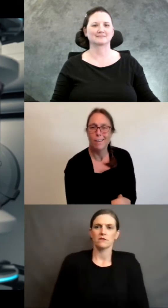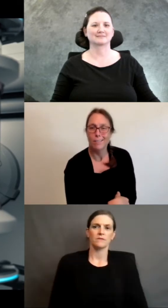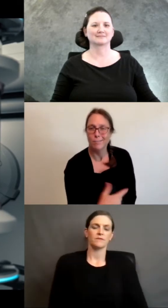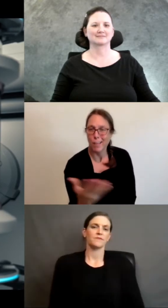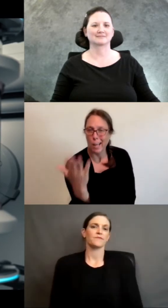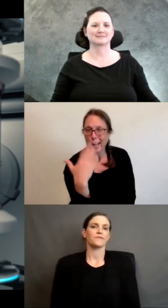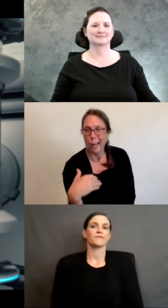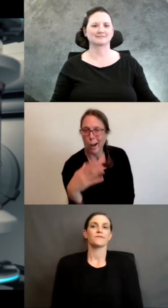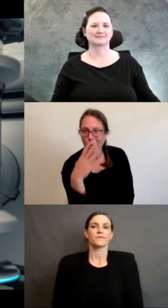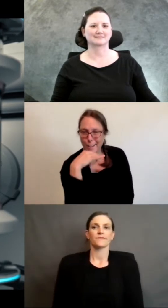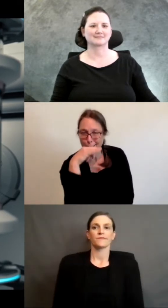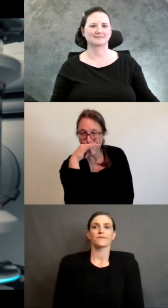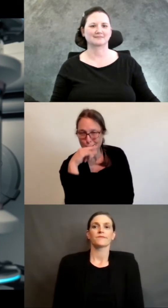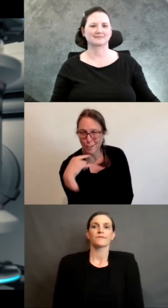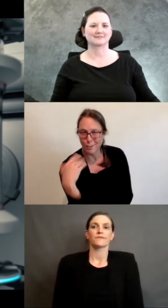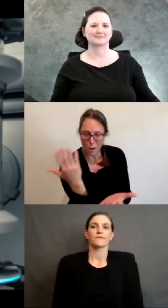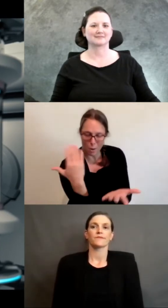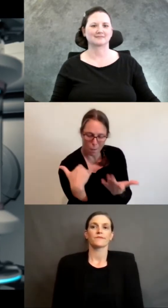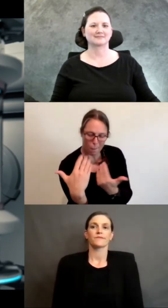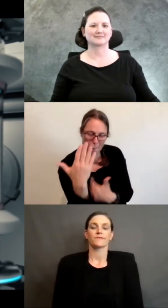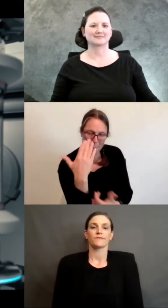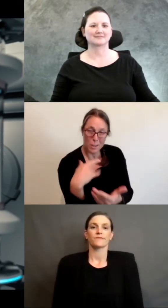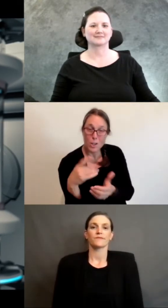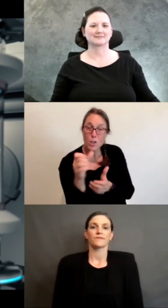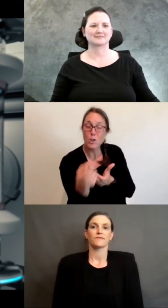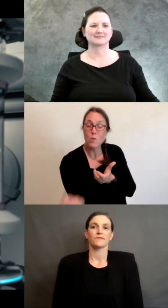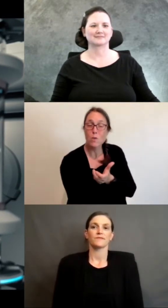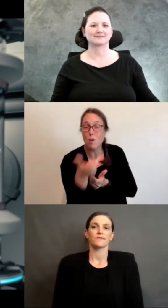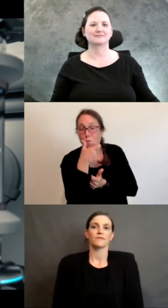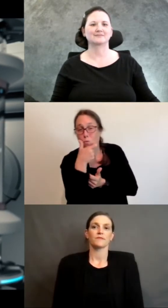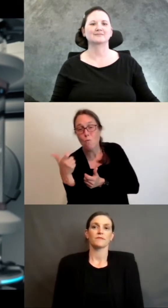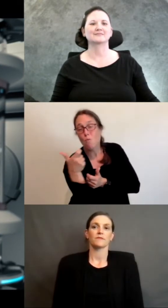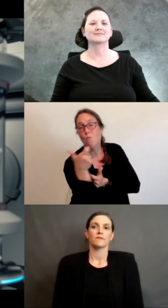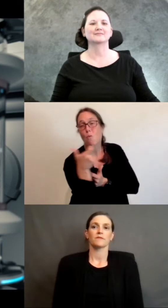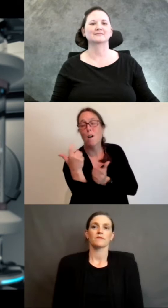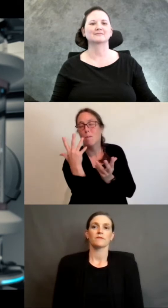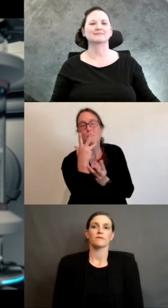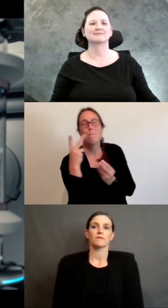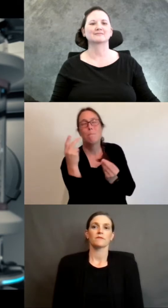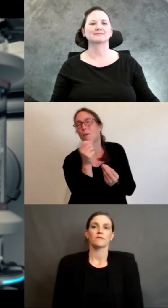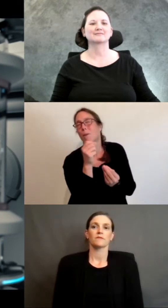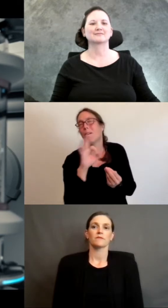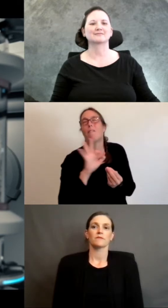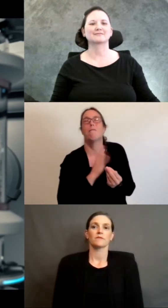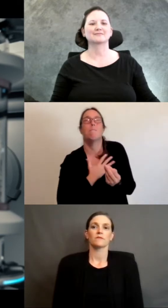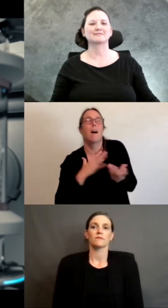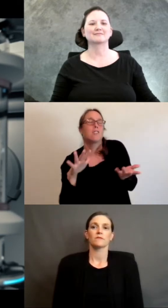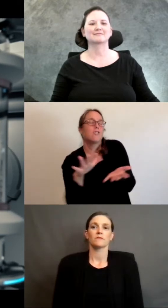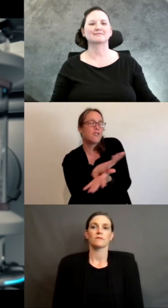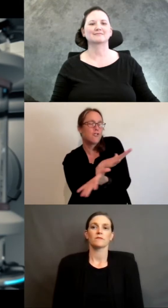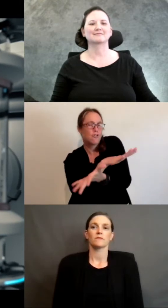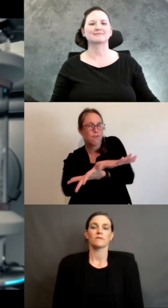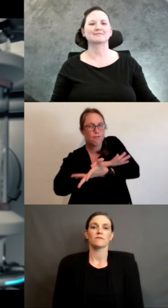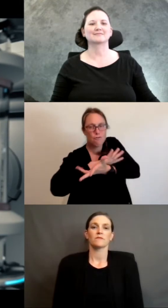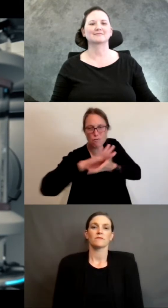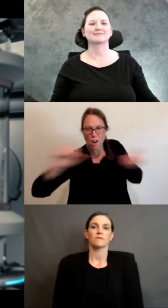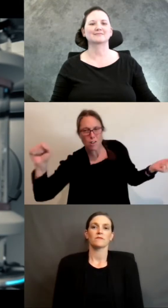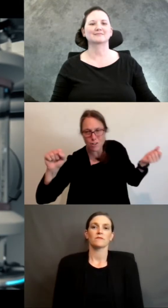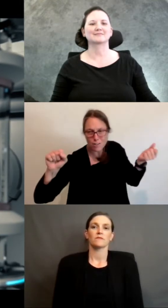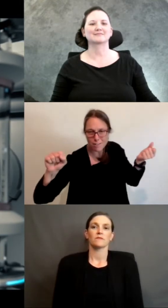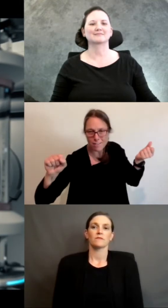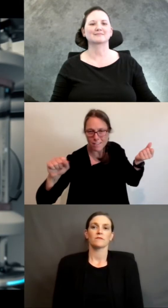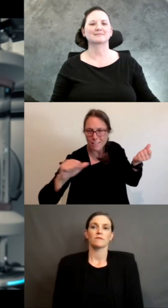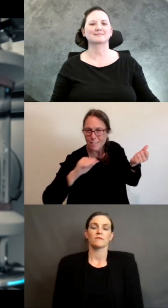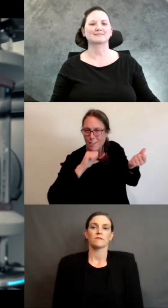in, children. You can be witness to the beauty of my destructive powers. And don't be so